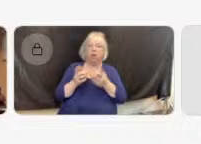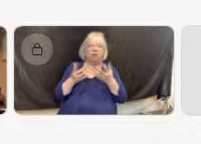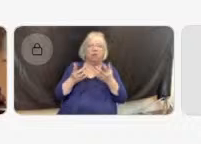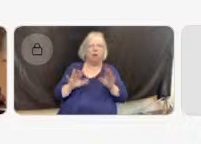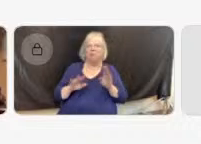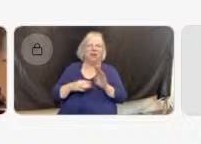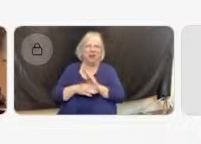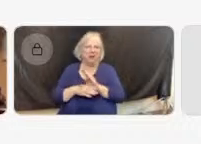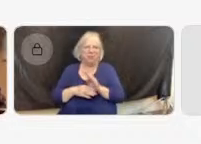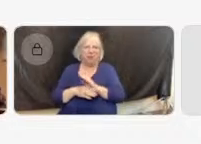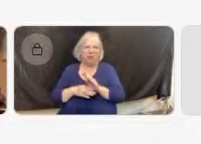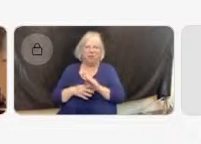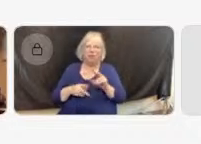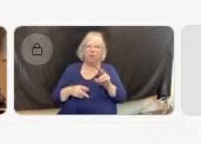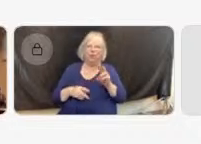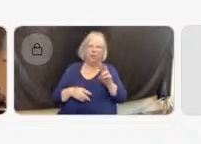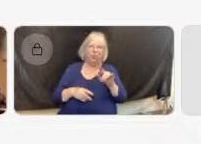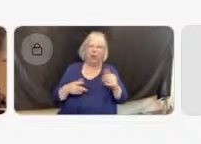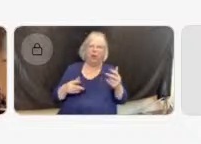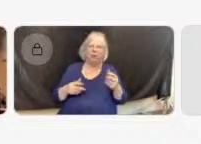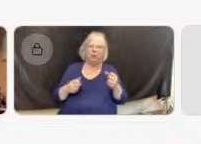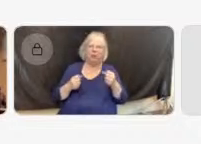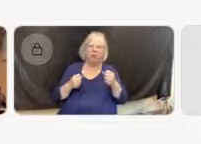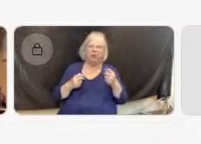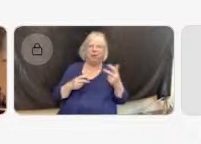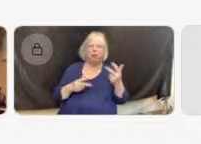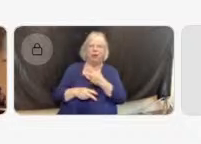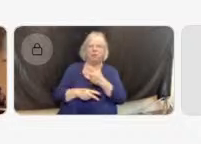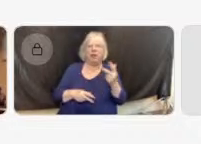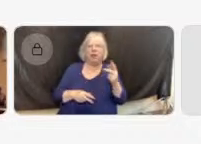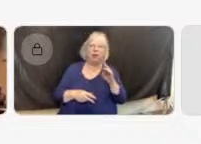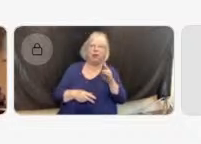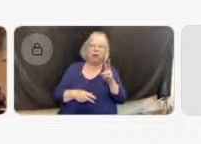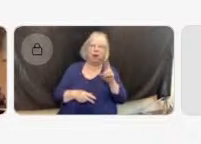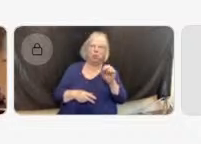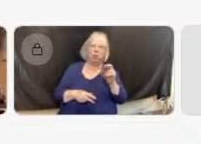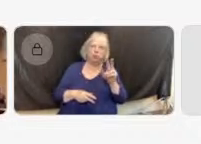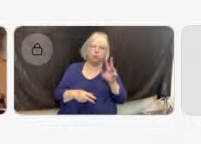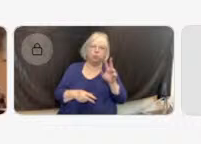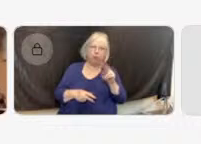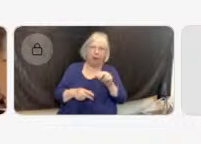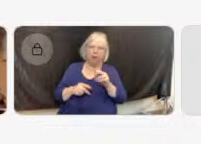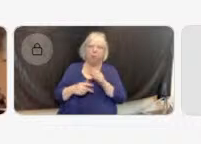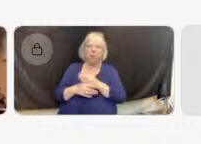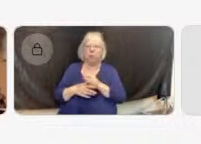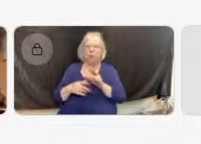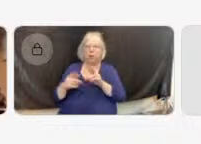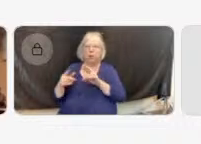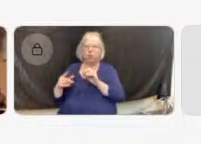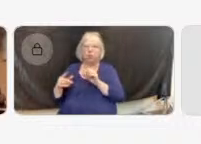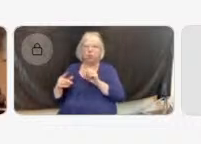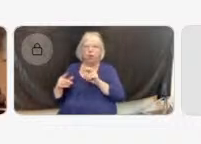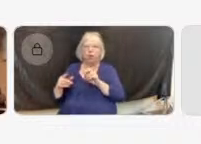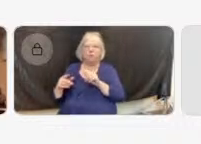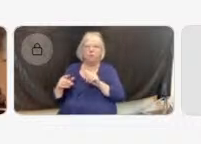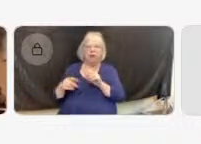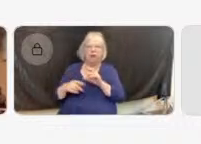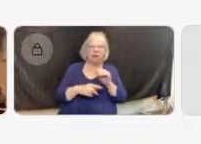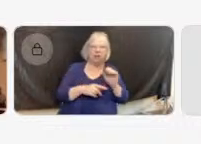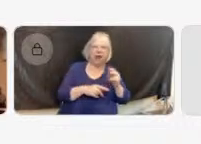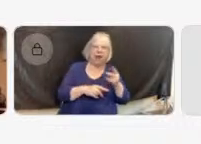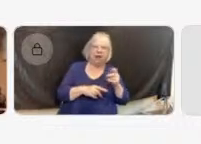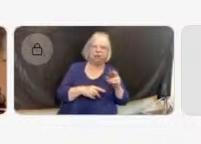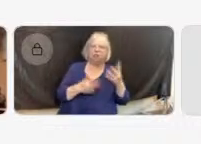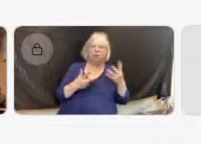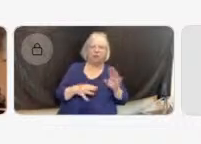commercial. The way they drive down Brown Street between Roosevelt and Asher is commercial. Even with the